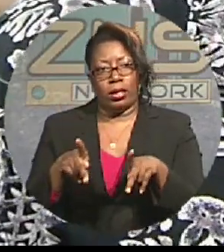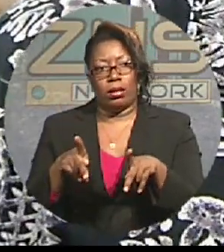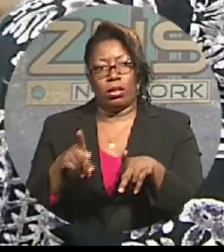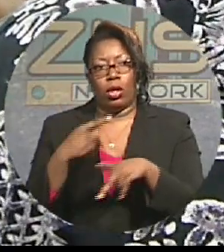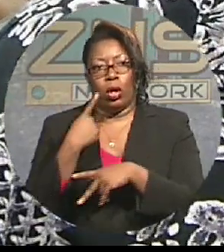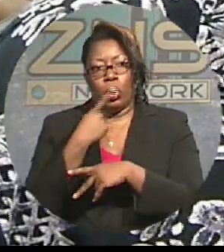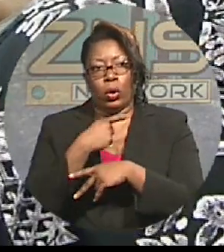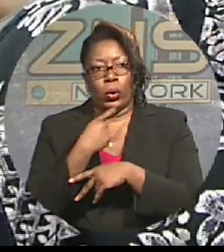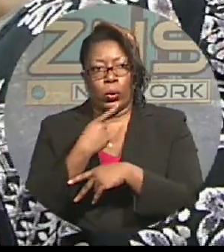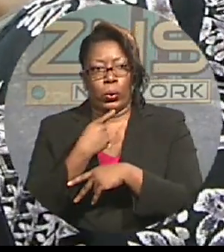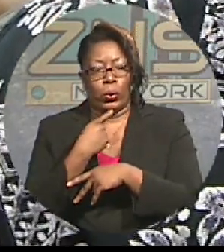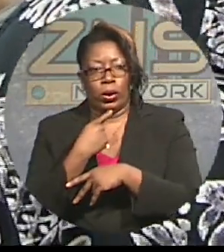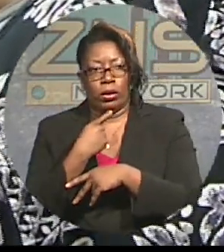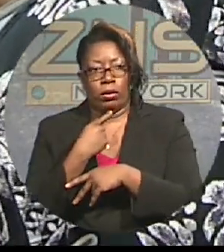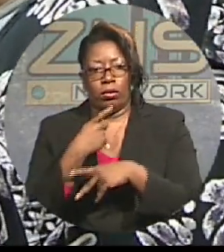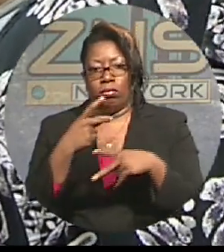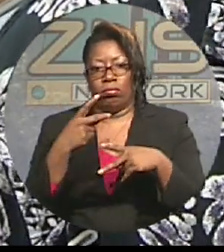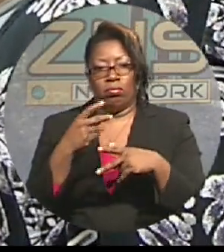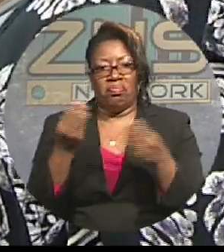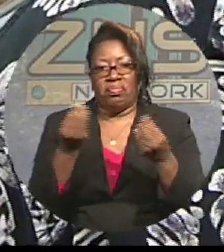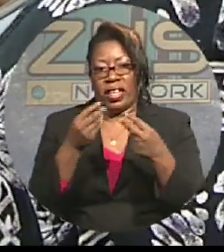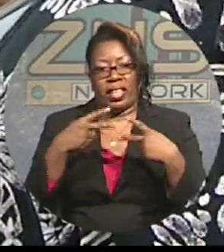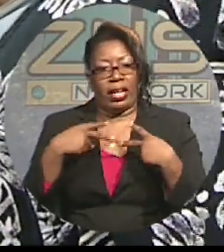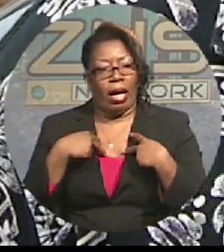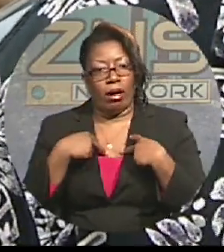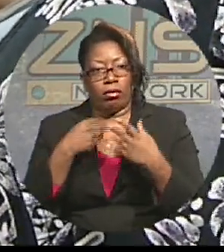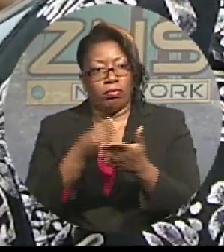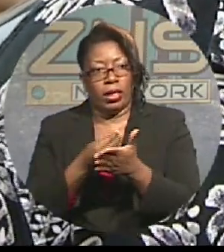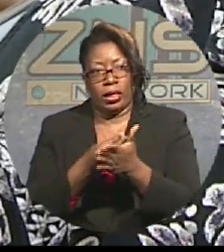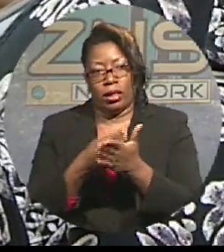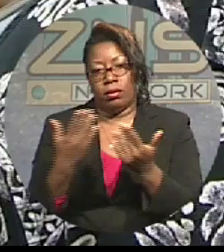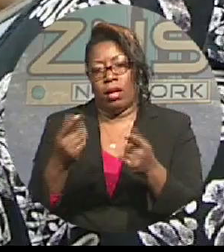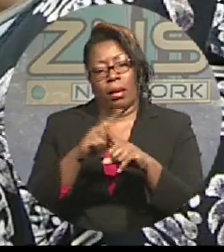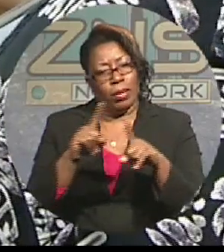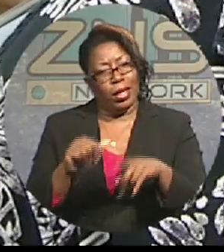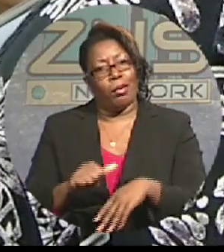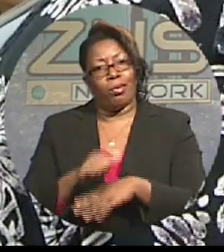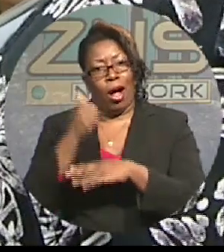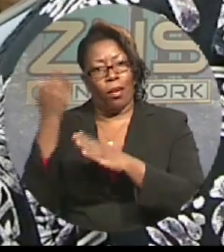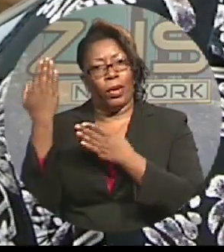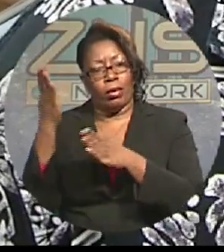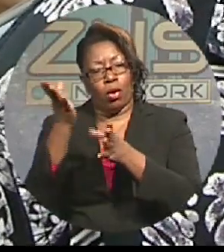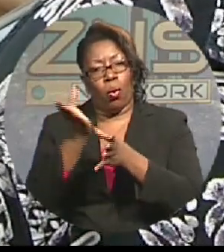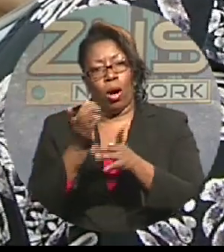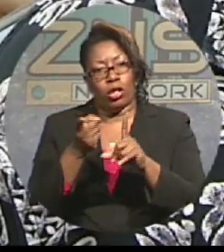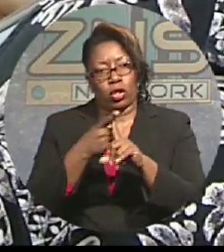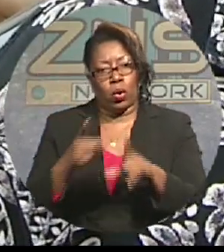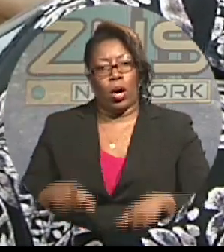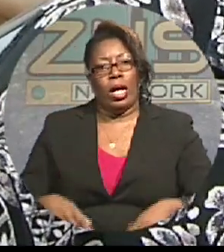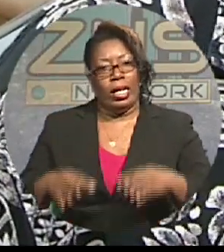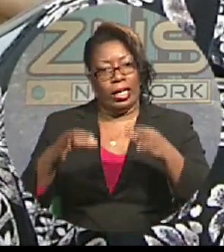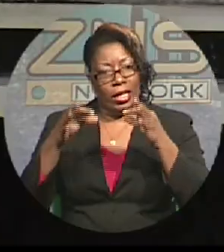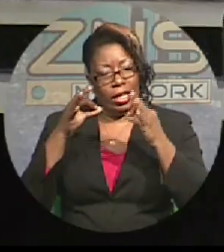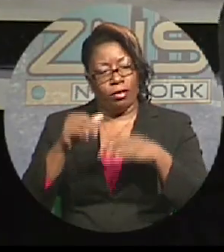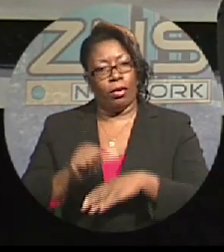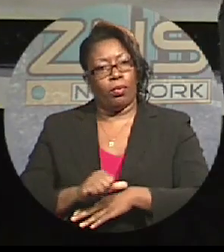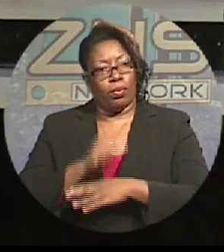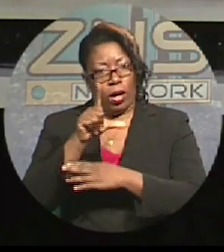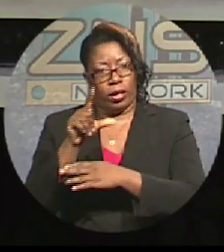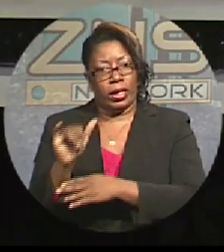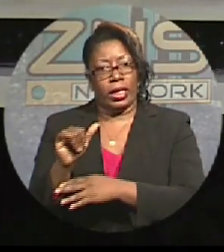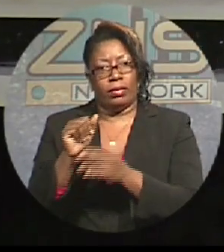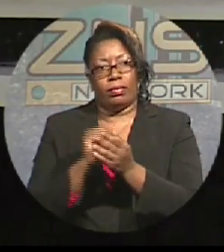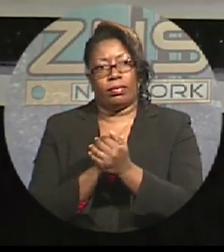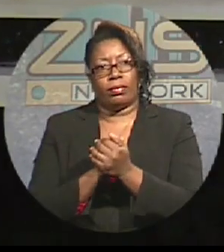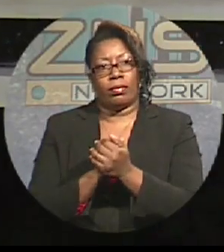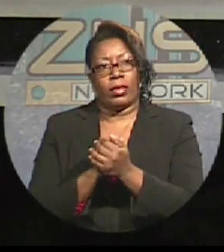have not the means, but proud Bahamians who want to live like proud Bahamians, and it's